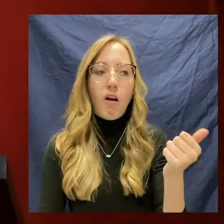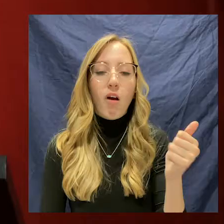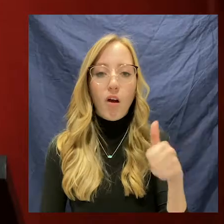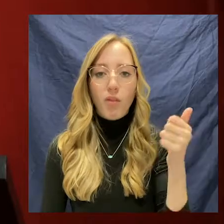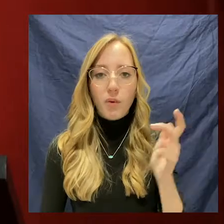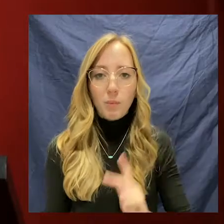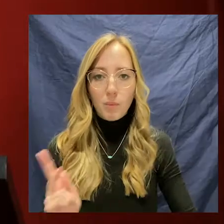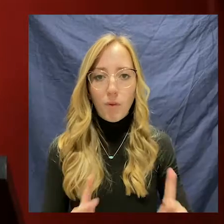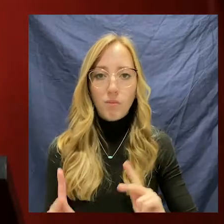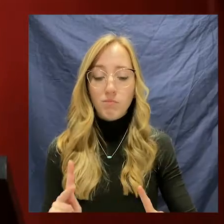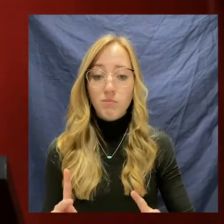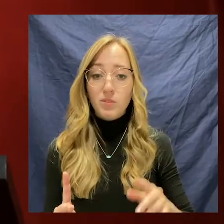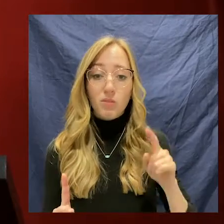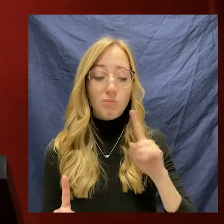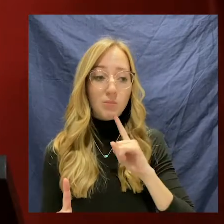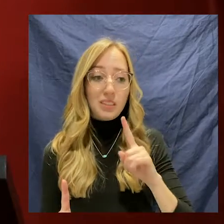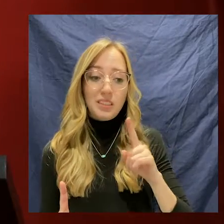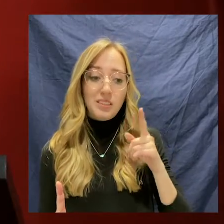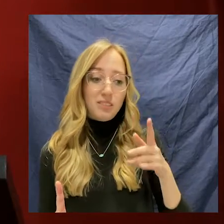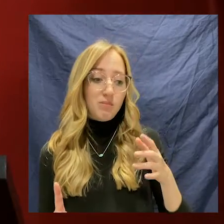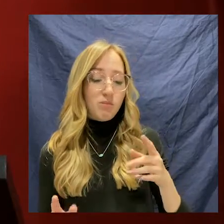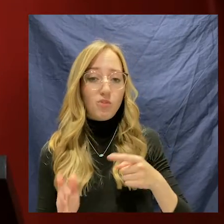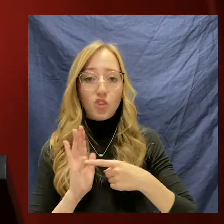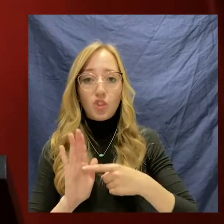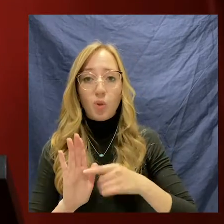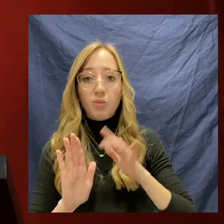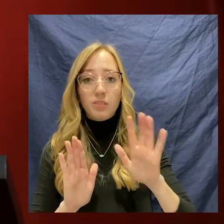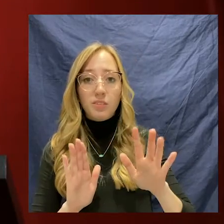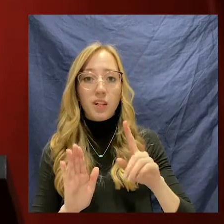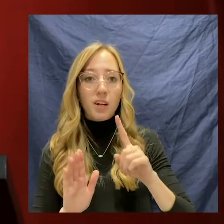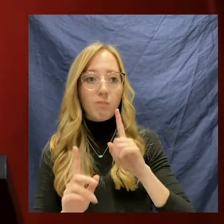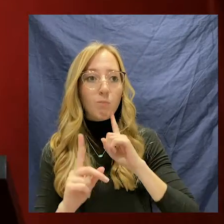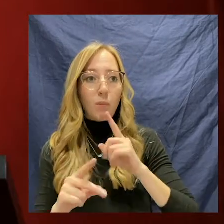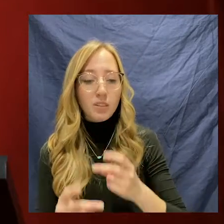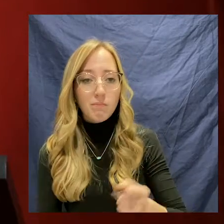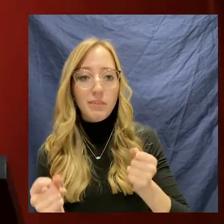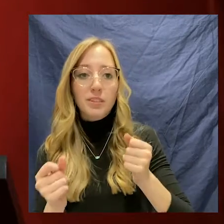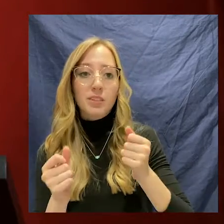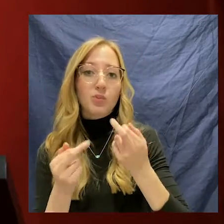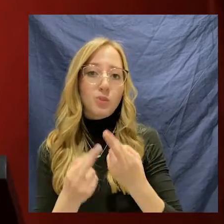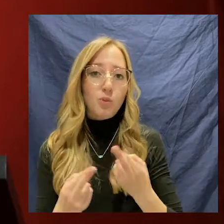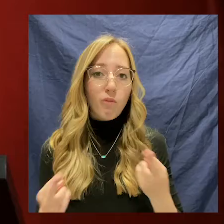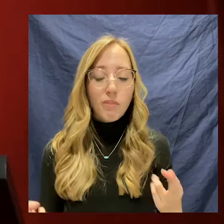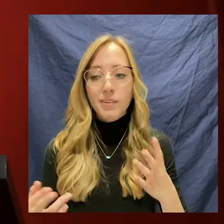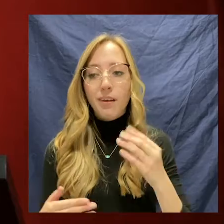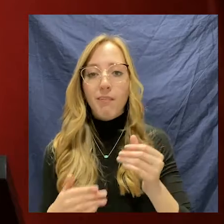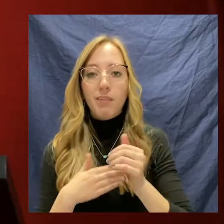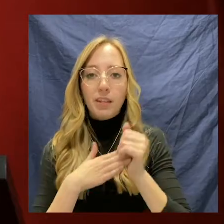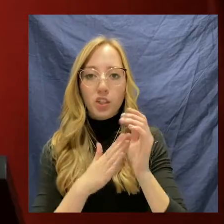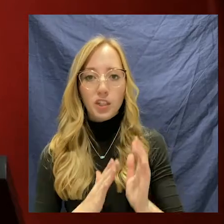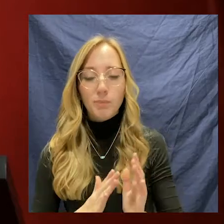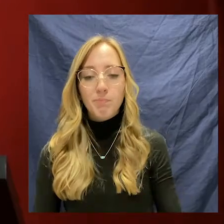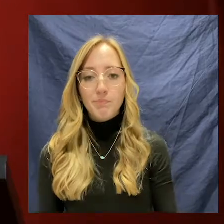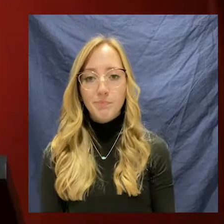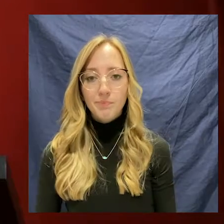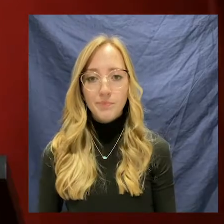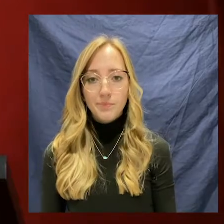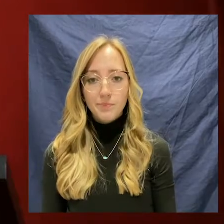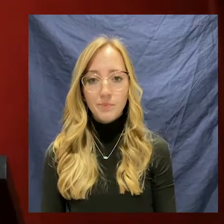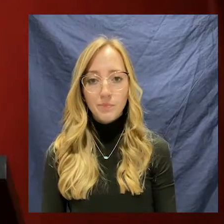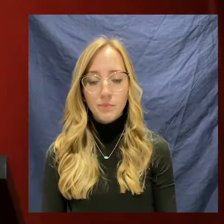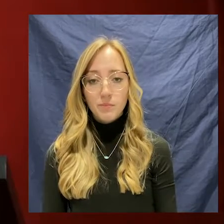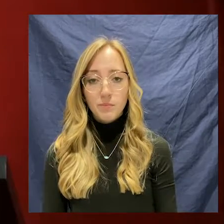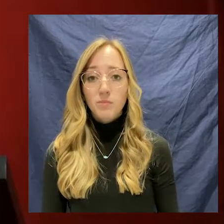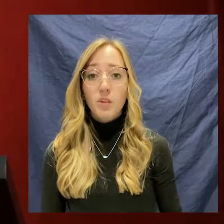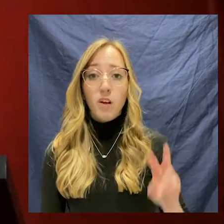demonstrating once again the responsiveness, resourcefulness, and leadership of this staff. Vera